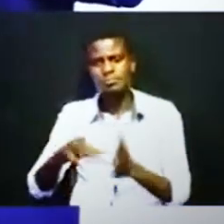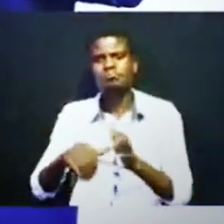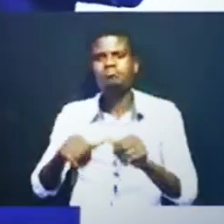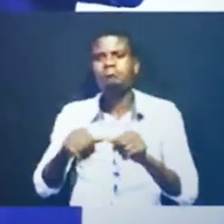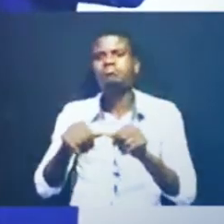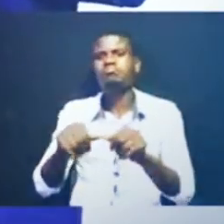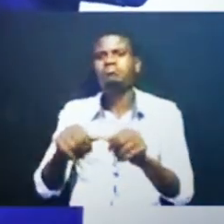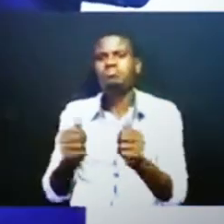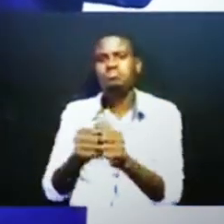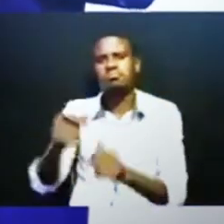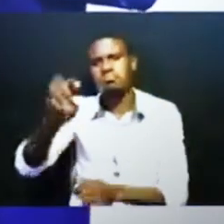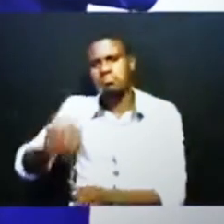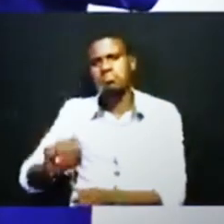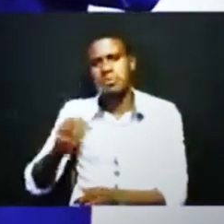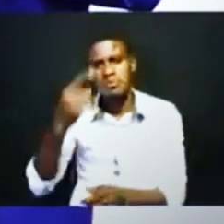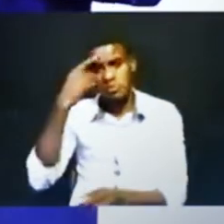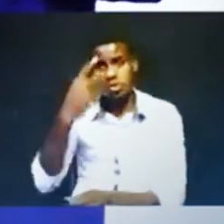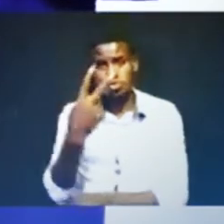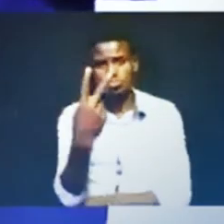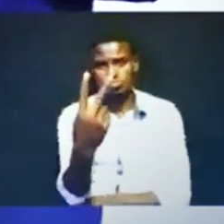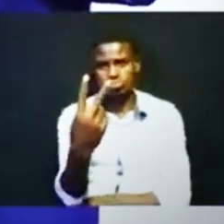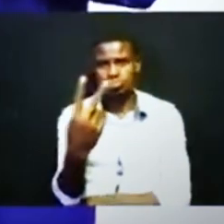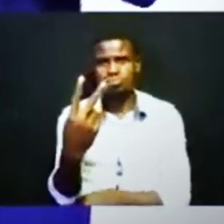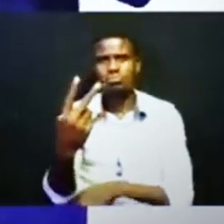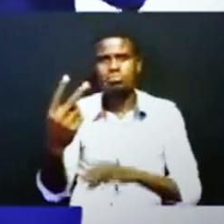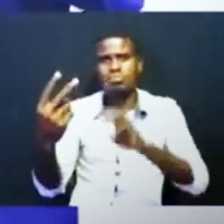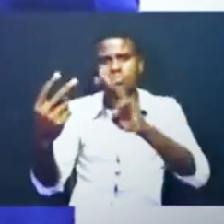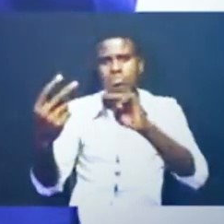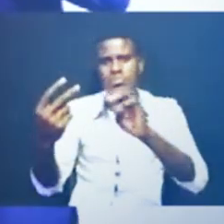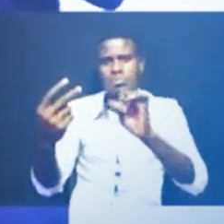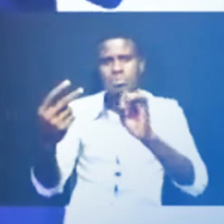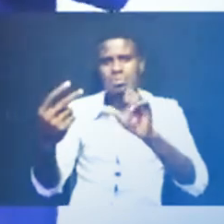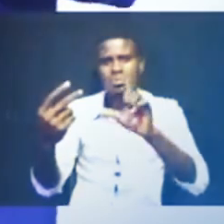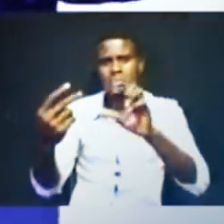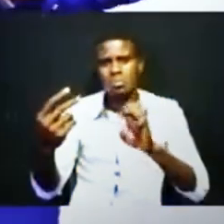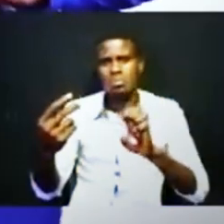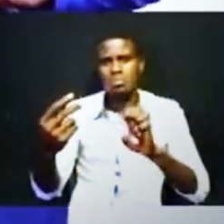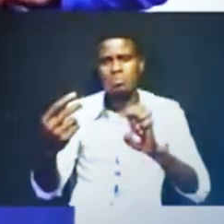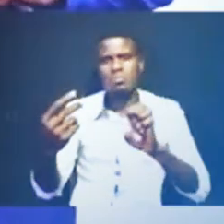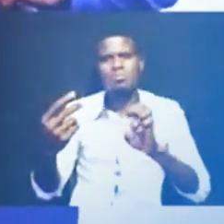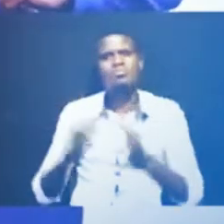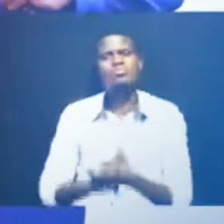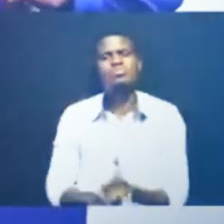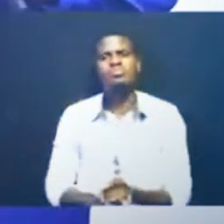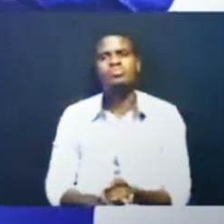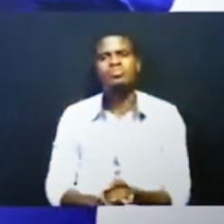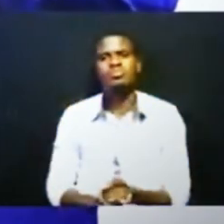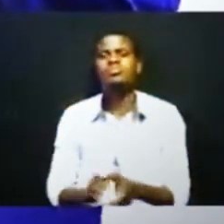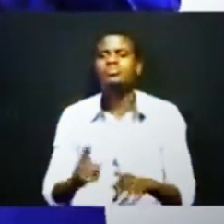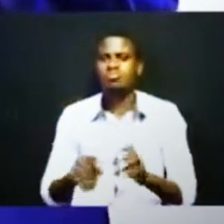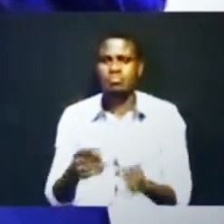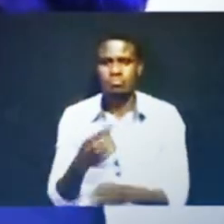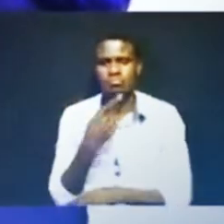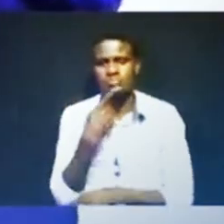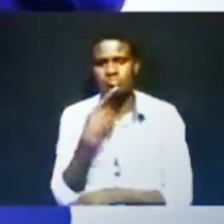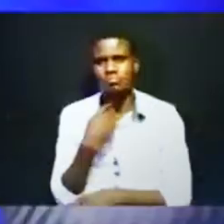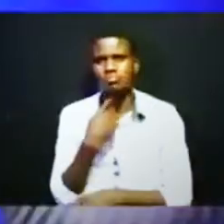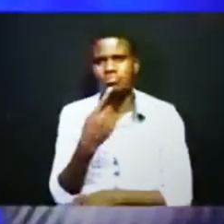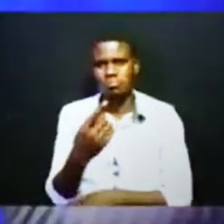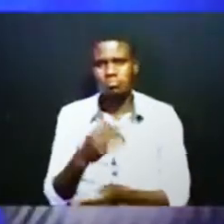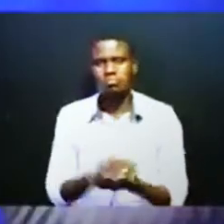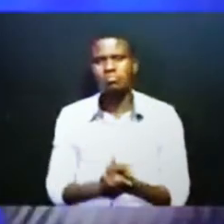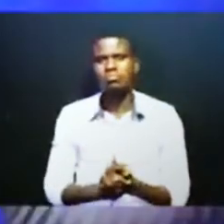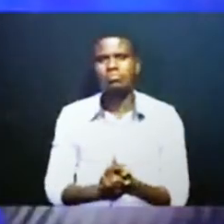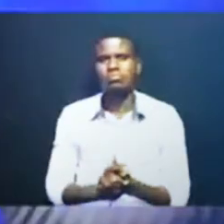Obiara obeshe o se onewo en nante kwensin ba ko no eni no komienu. But let me say this.